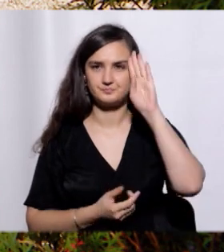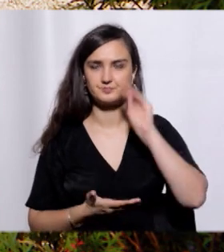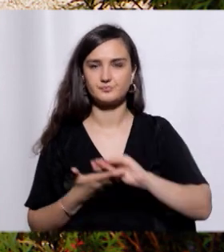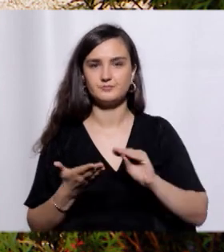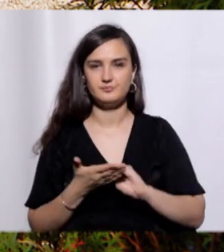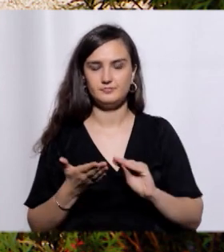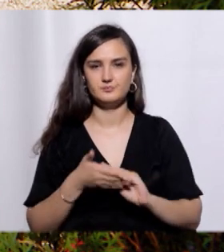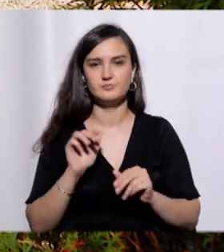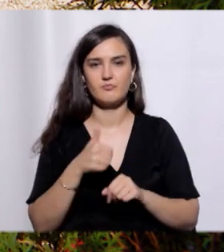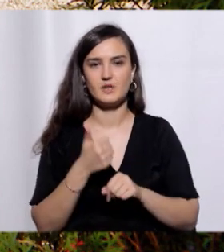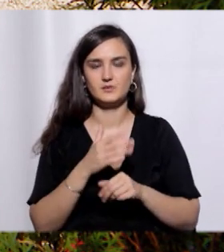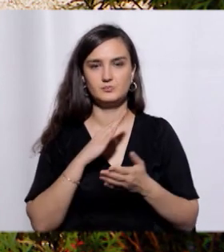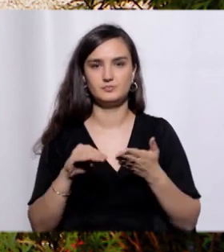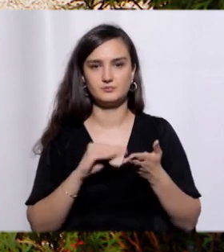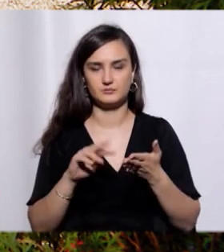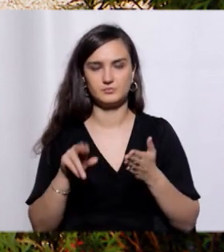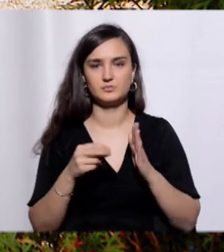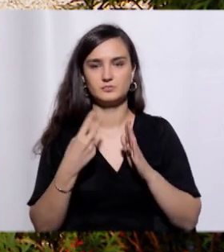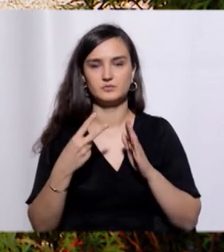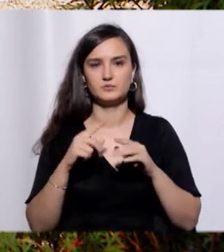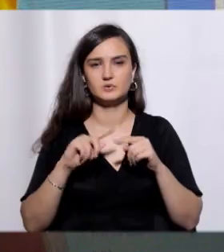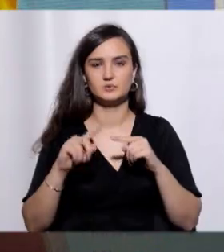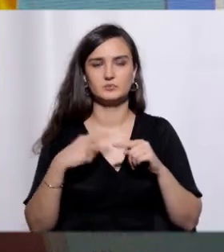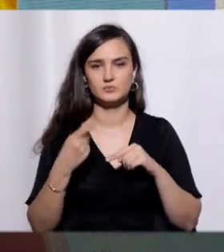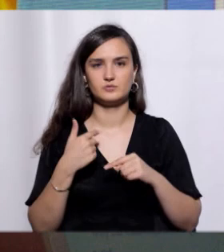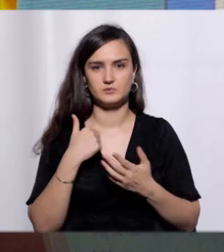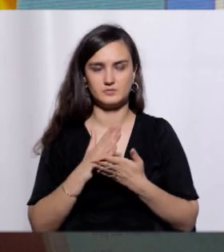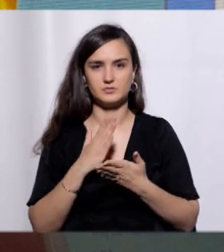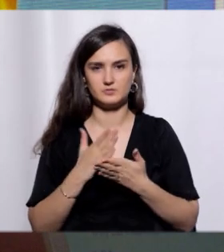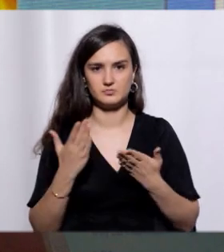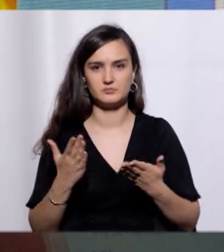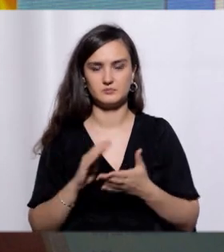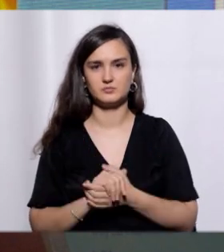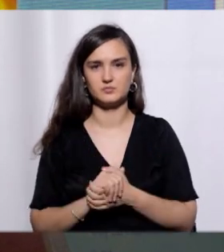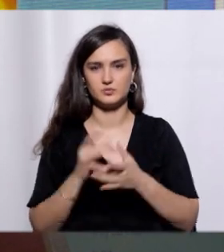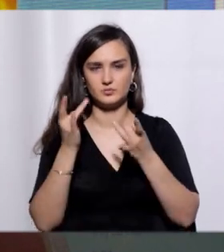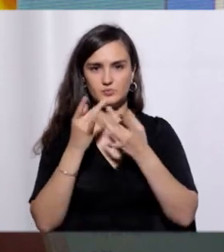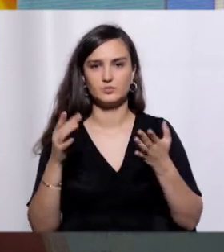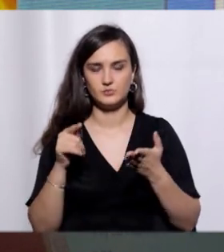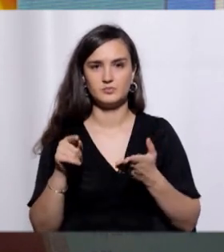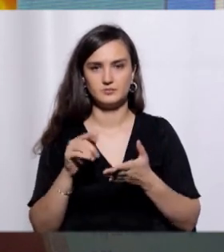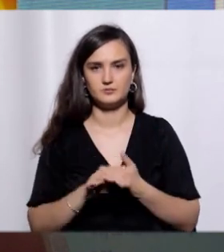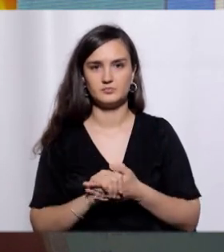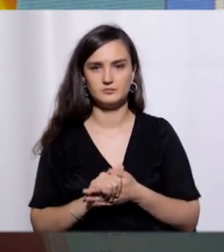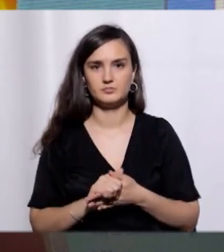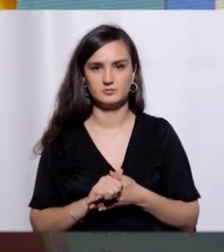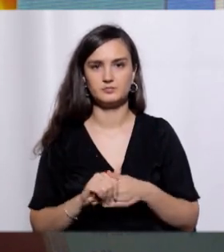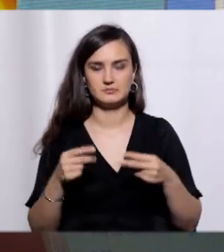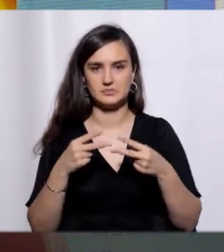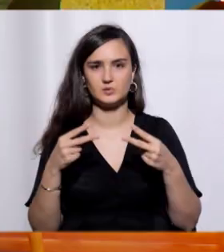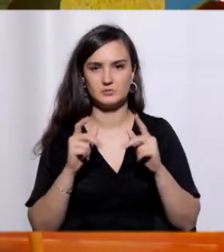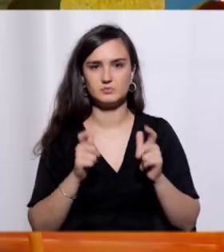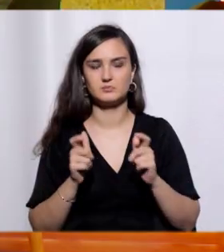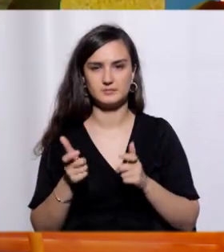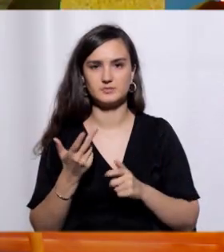main writers in the 19th century, and it is only in the 20th century that we have the current culture of women equal writers. Acceptance.